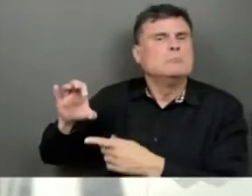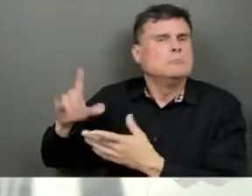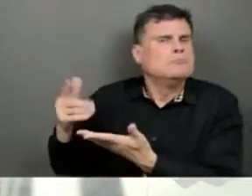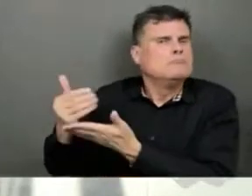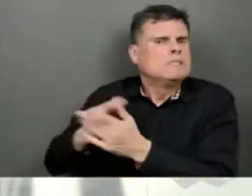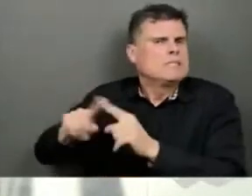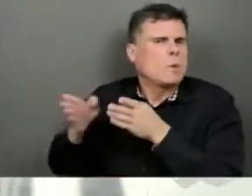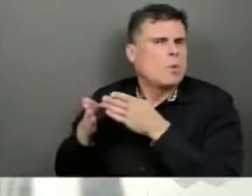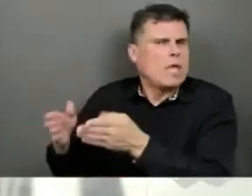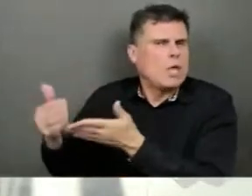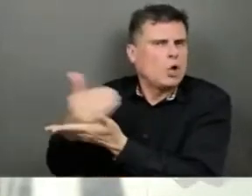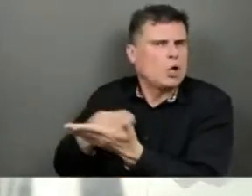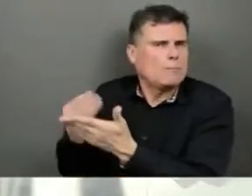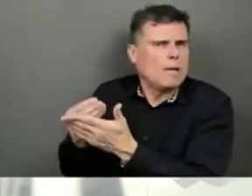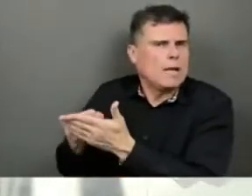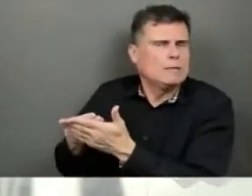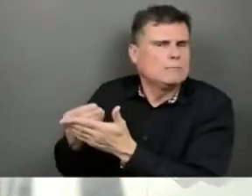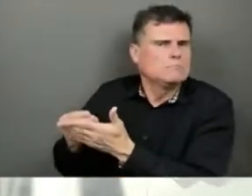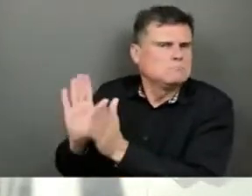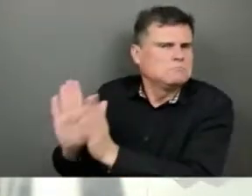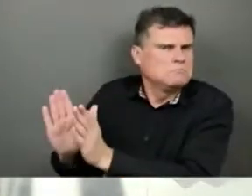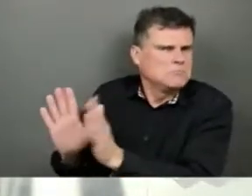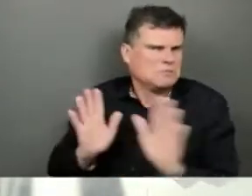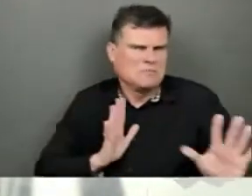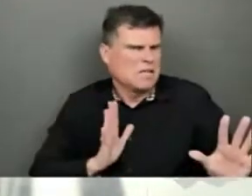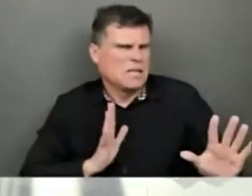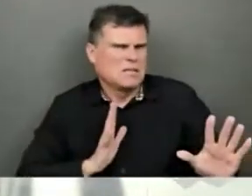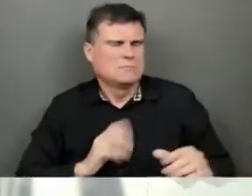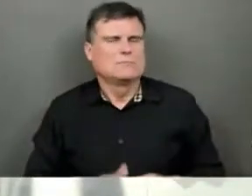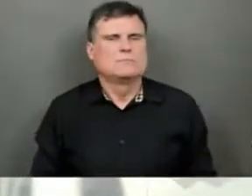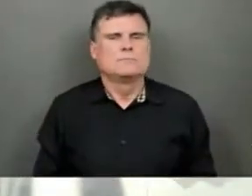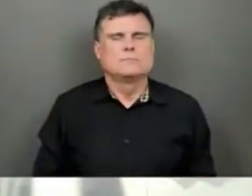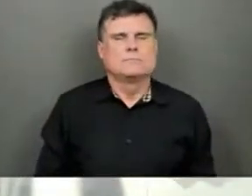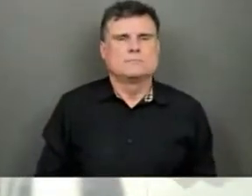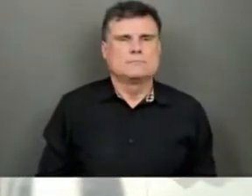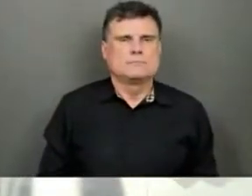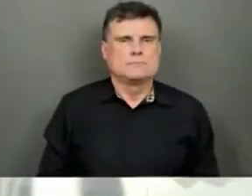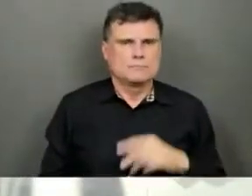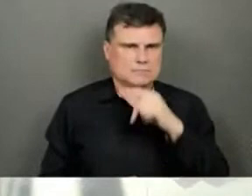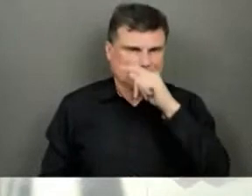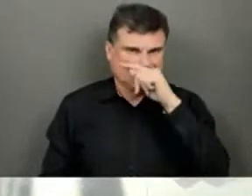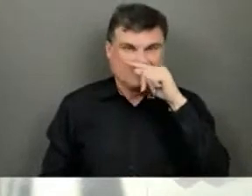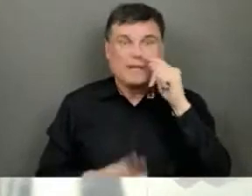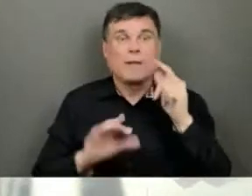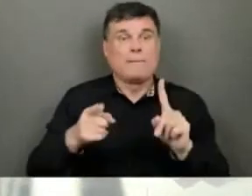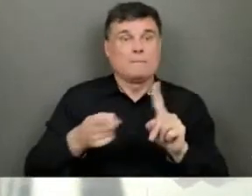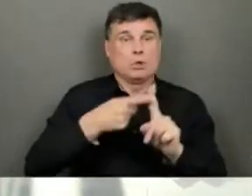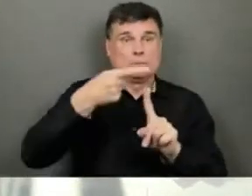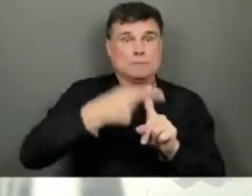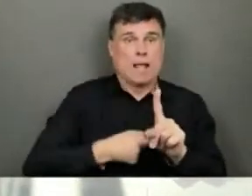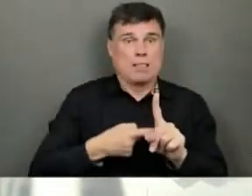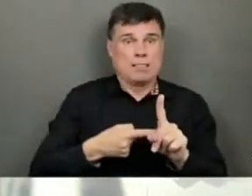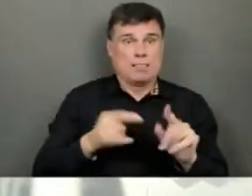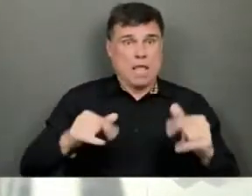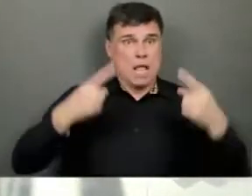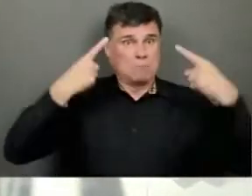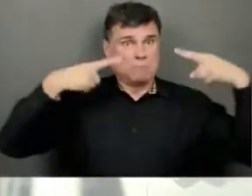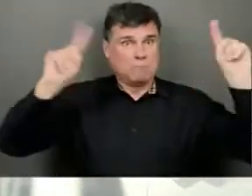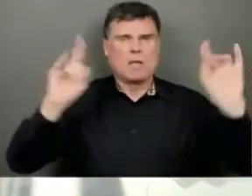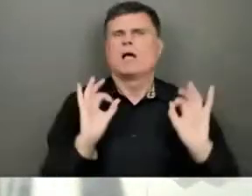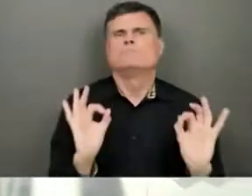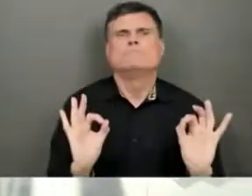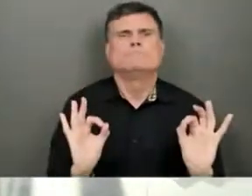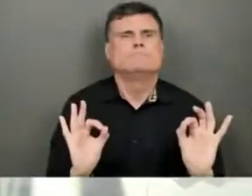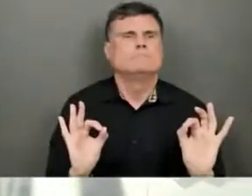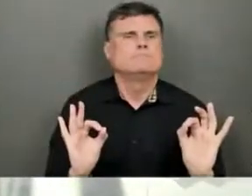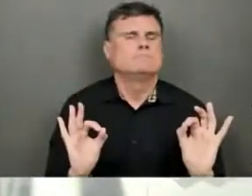family practice last year, which is in the first month an exceptional success when you look at the relative number of people